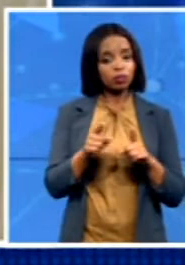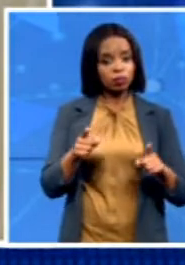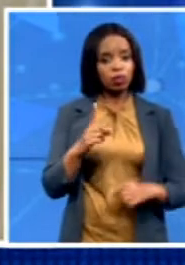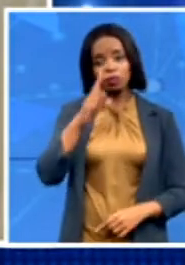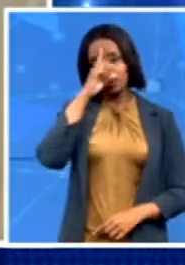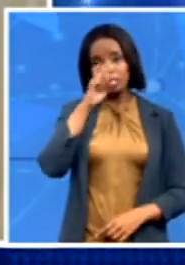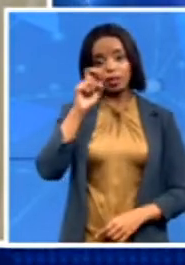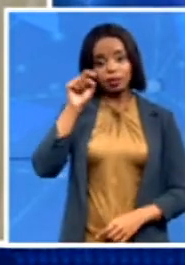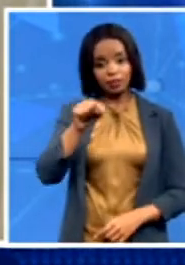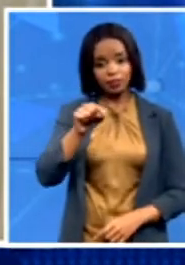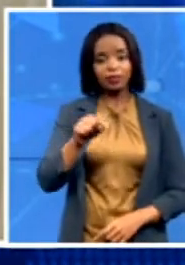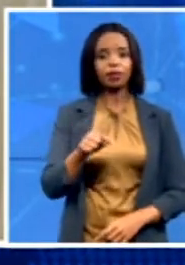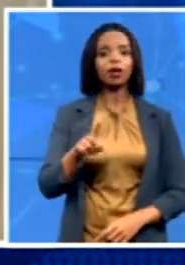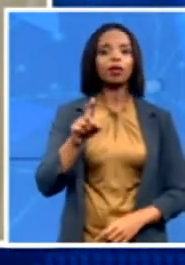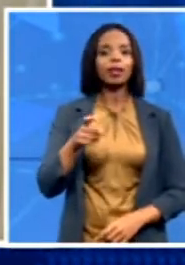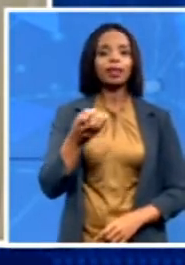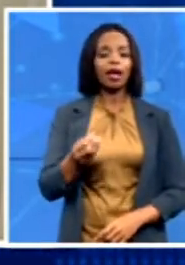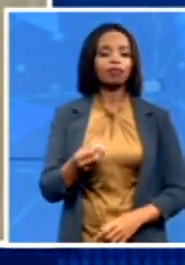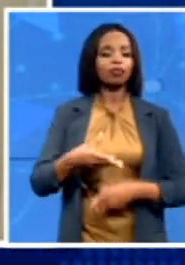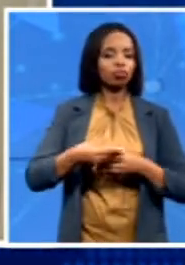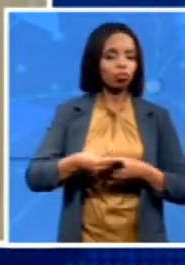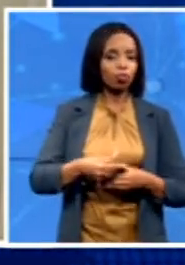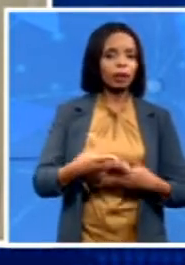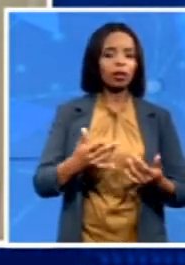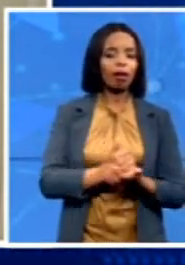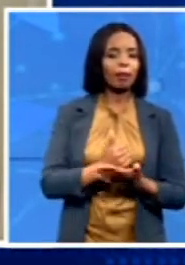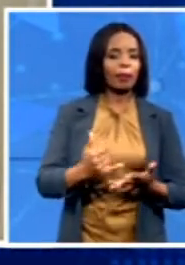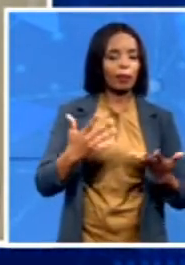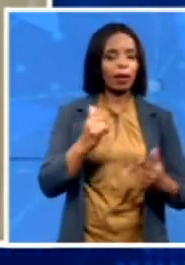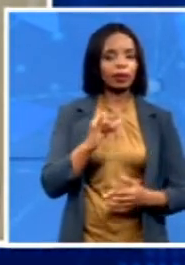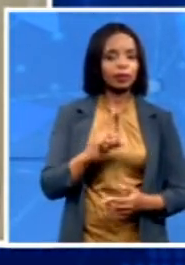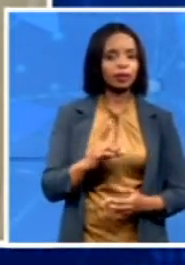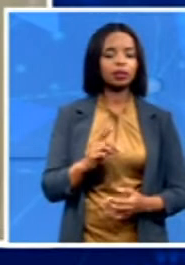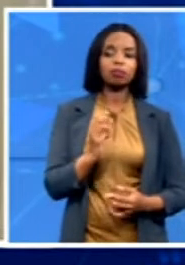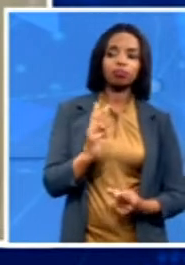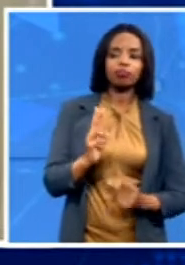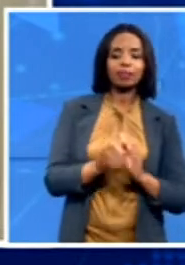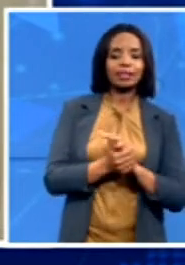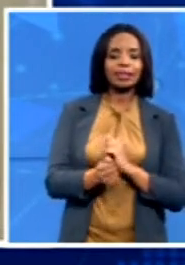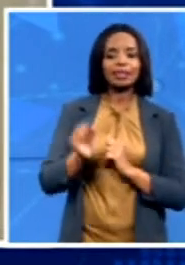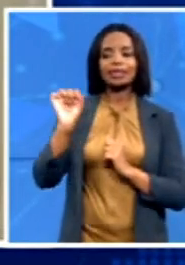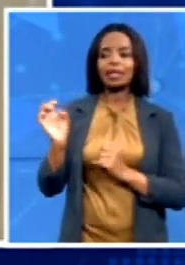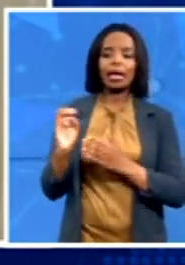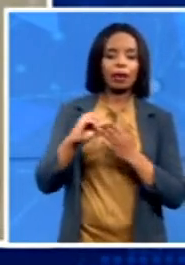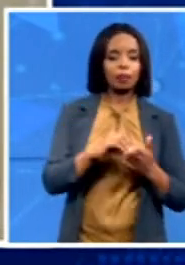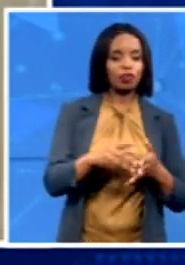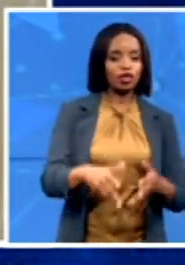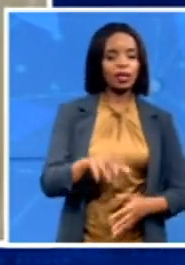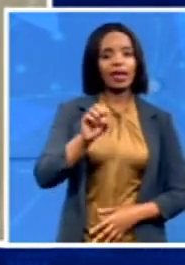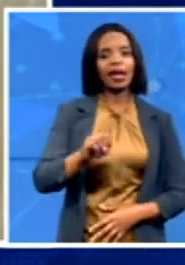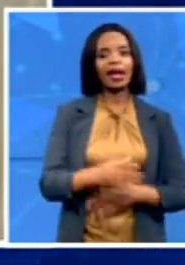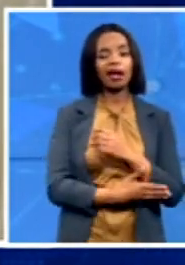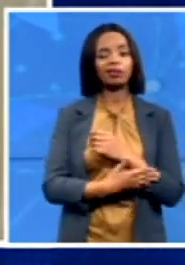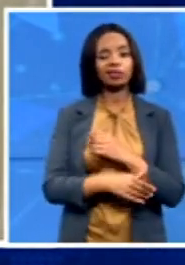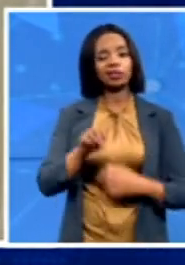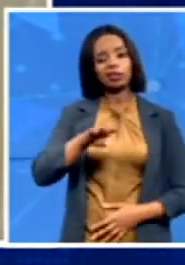foreign nationals, as well as looking at what the skills are that are being brought into the country and the skills that are lacking within the country that